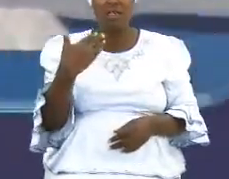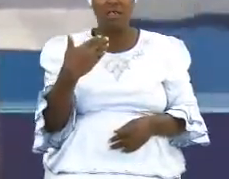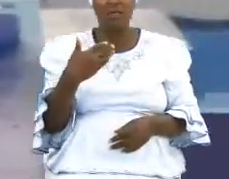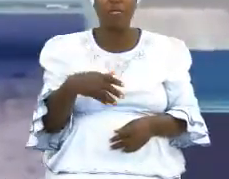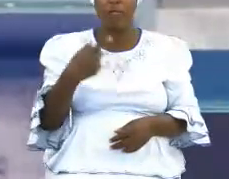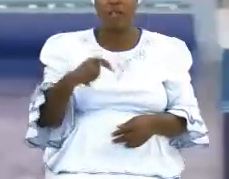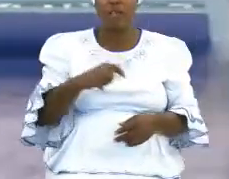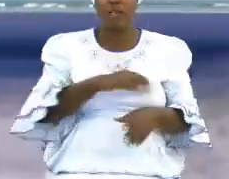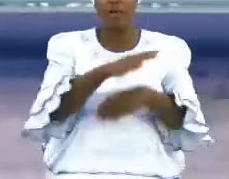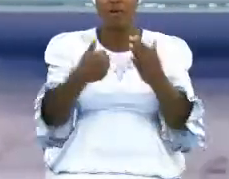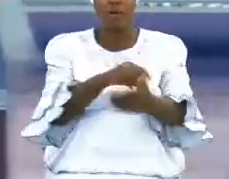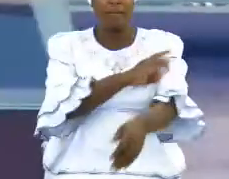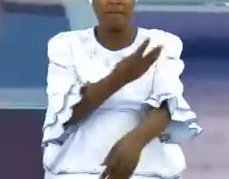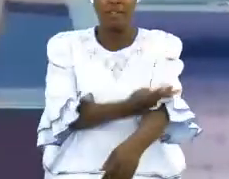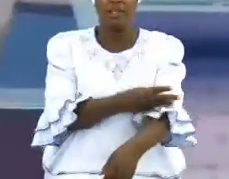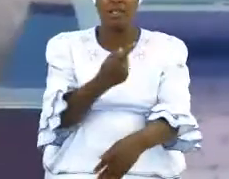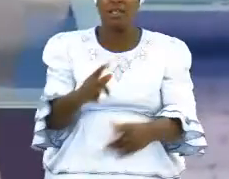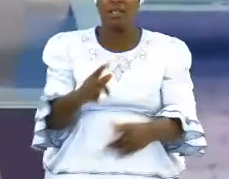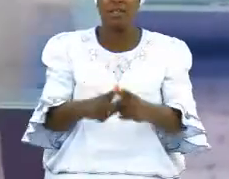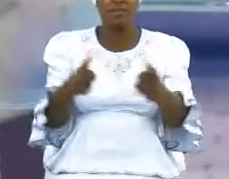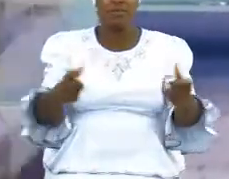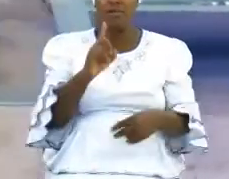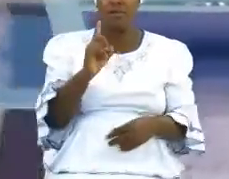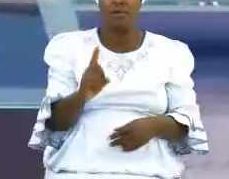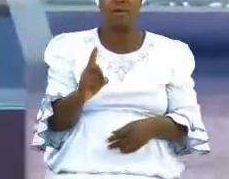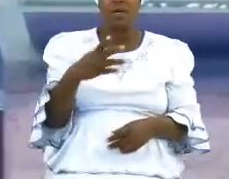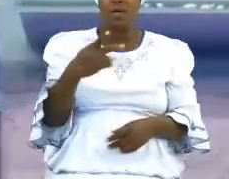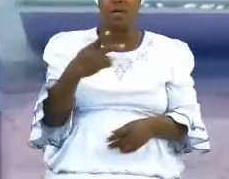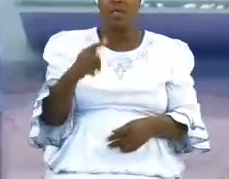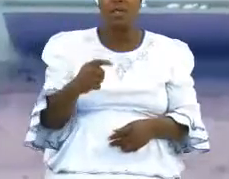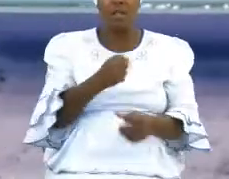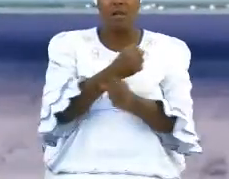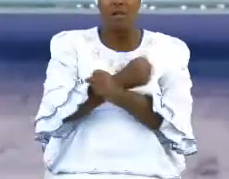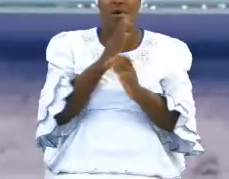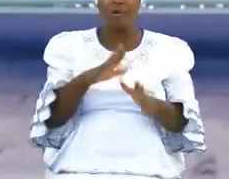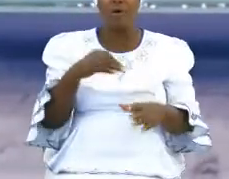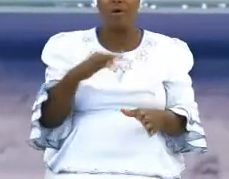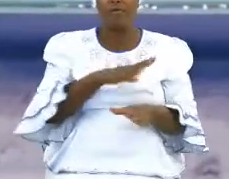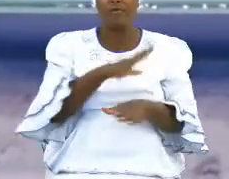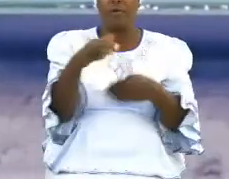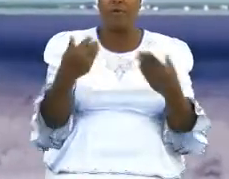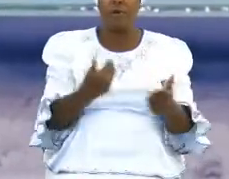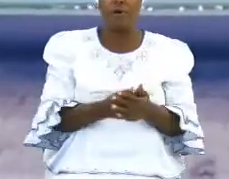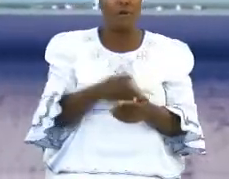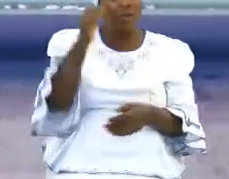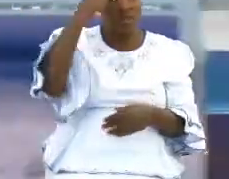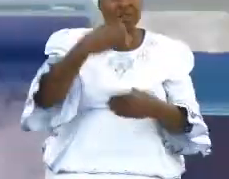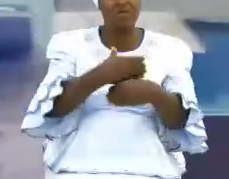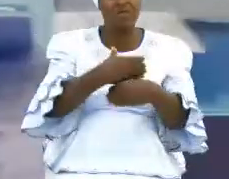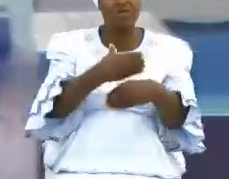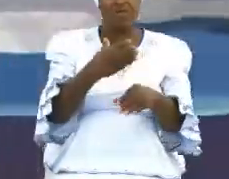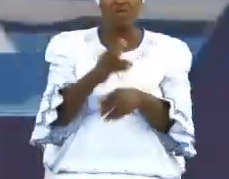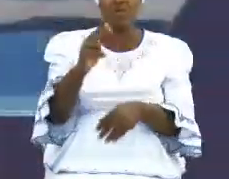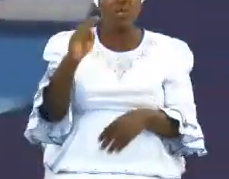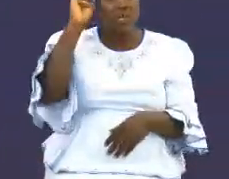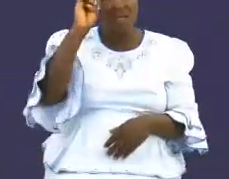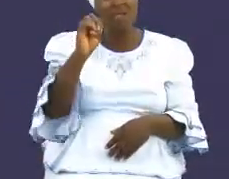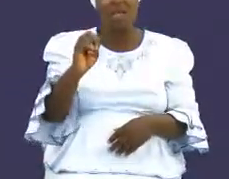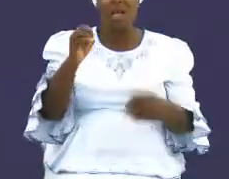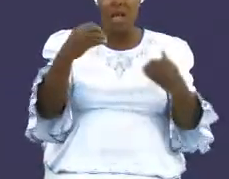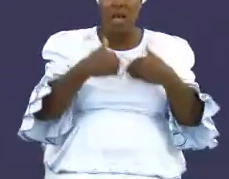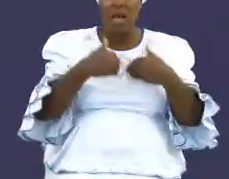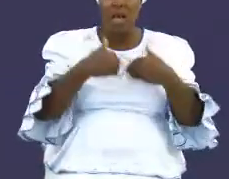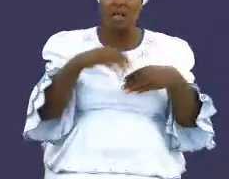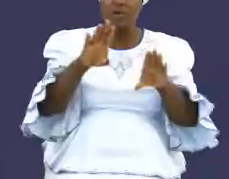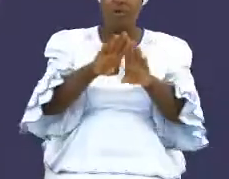Almighty, the Great One, the lover of all his creation, he has